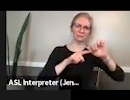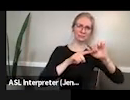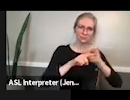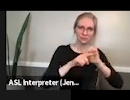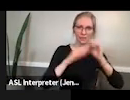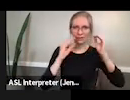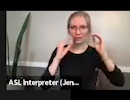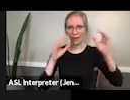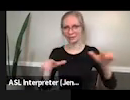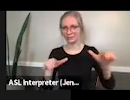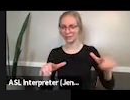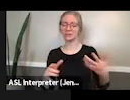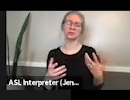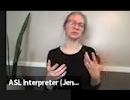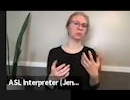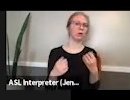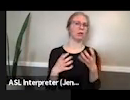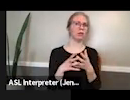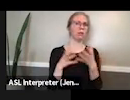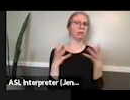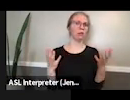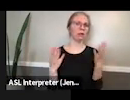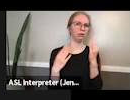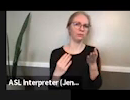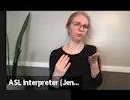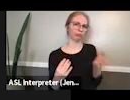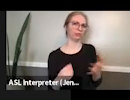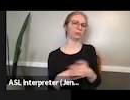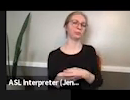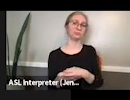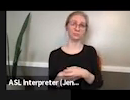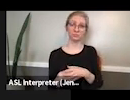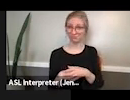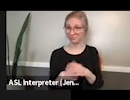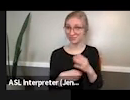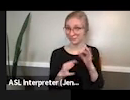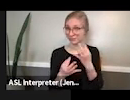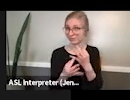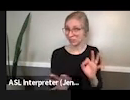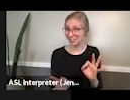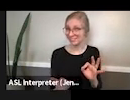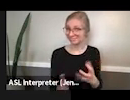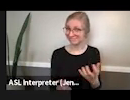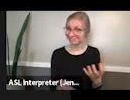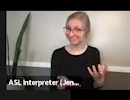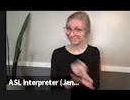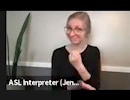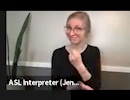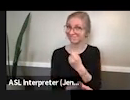of information. And it's all free. So take advantage of that.